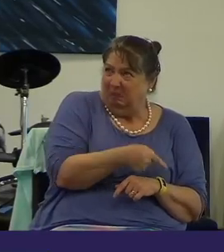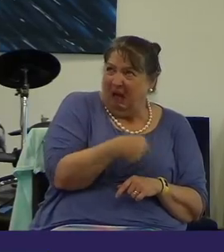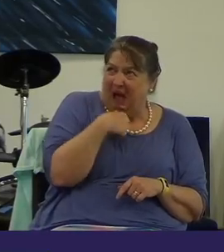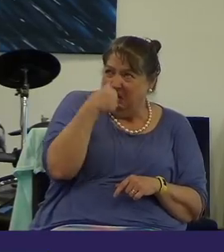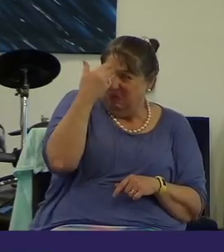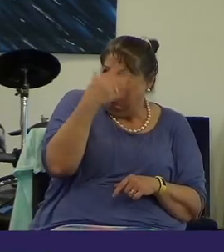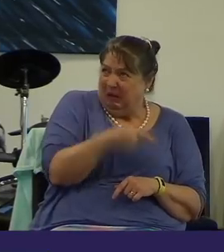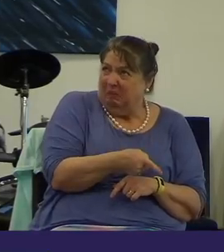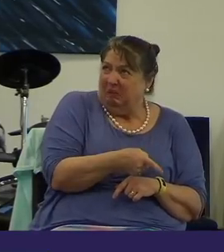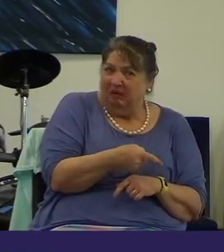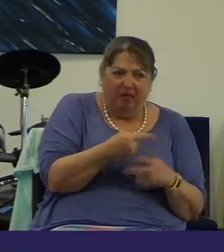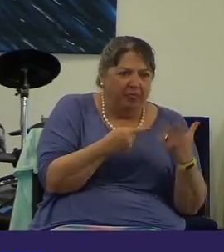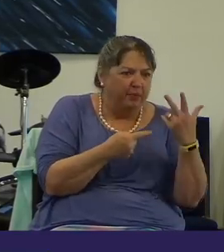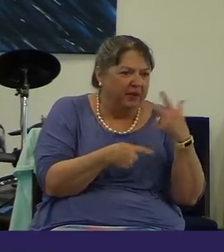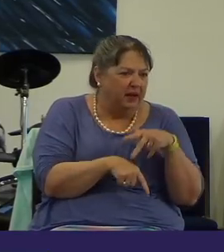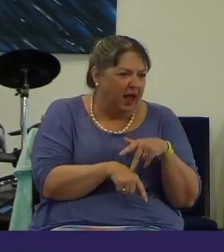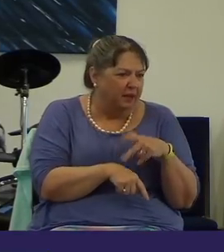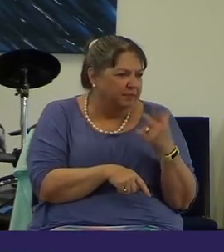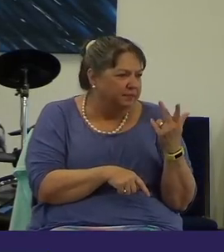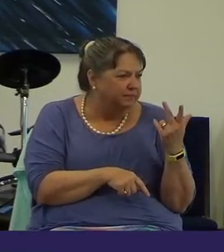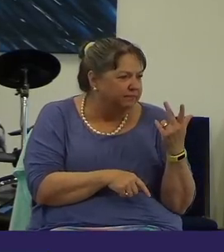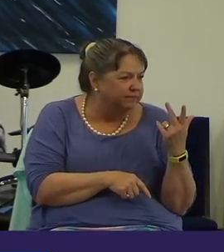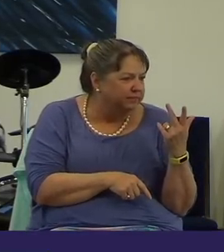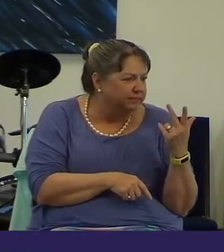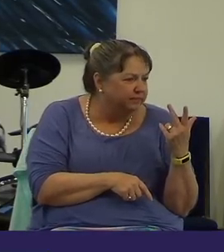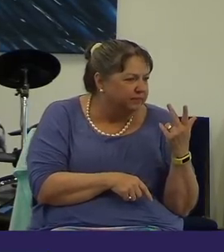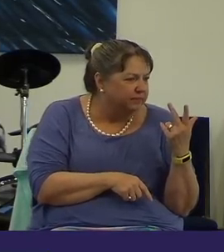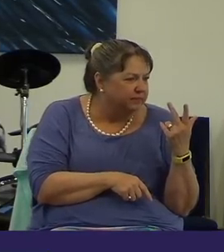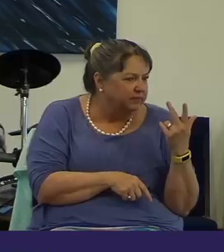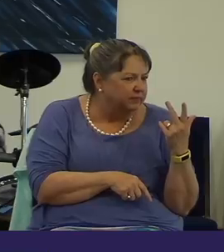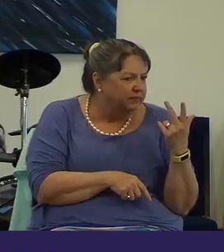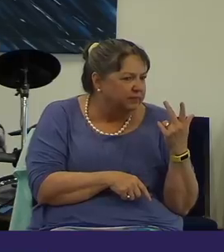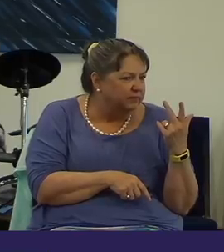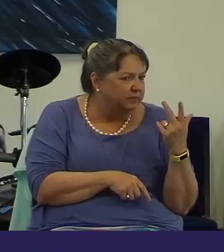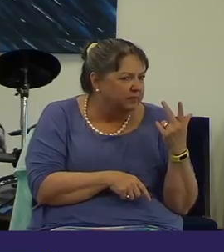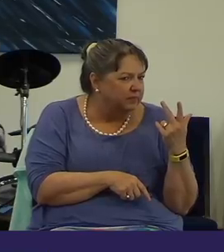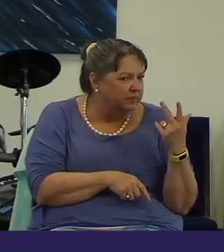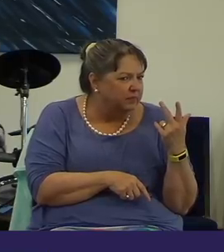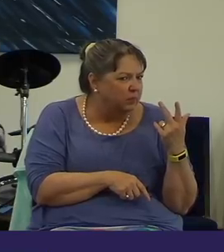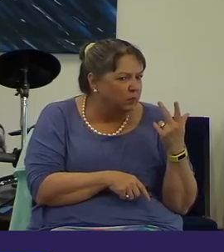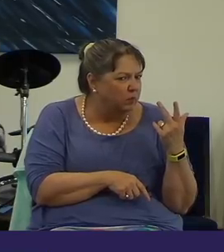encouraged us regarding something, and the next day we let it go?